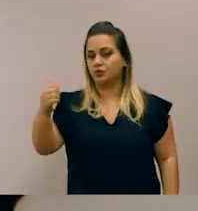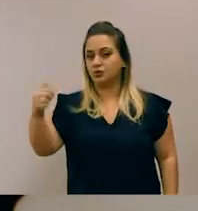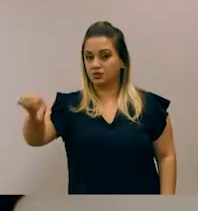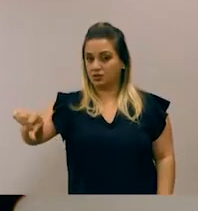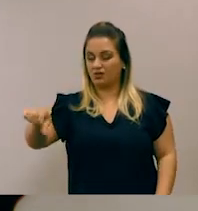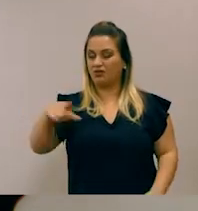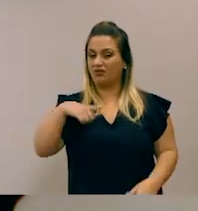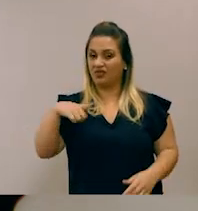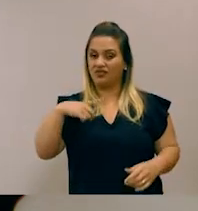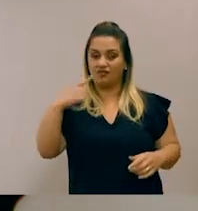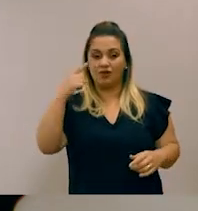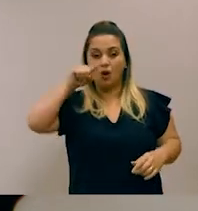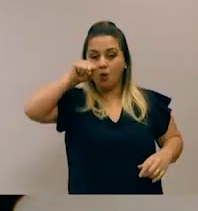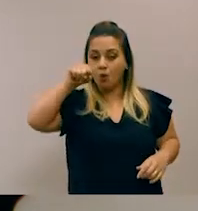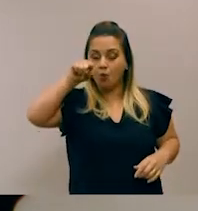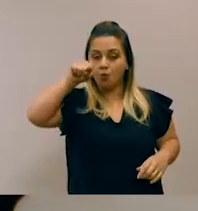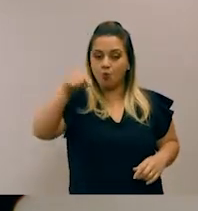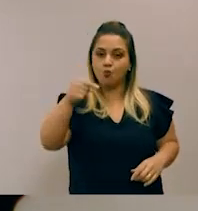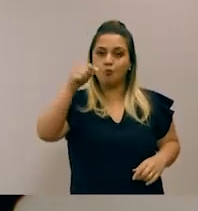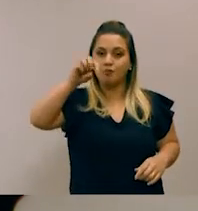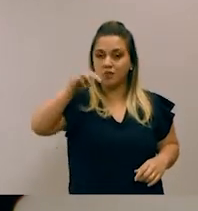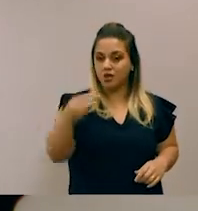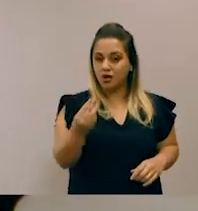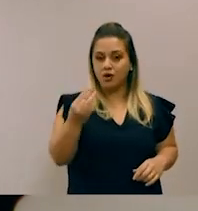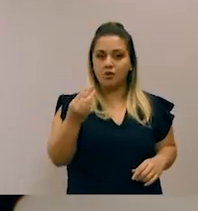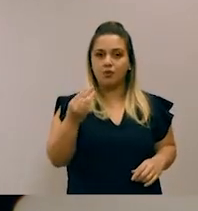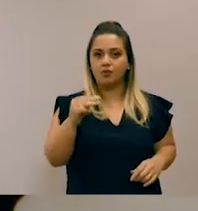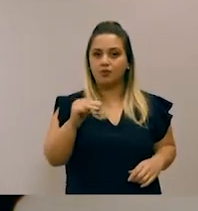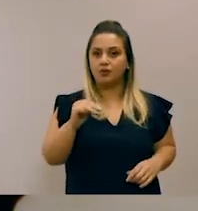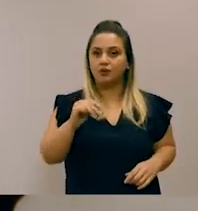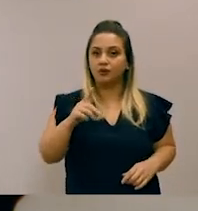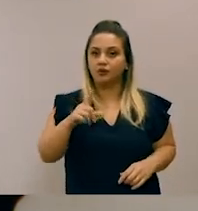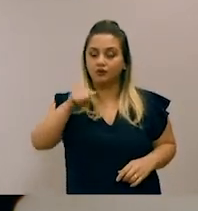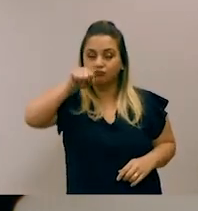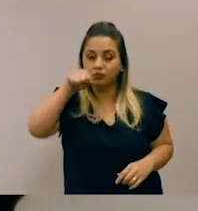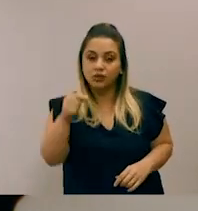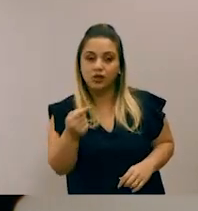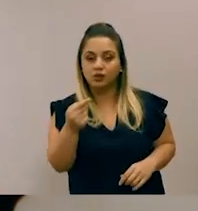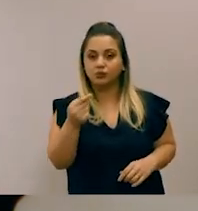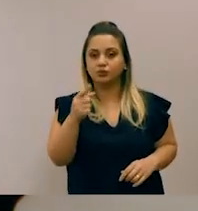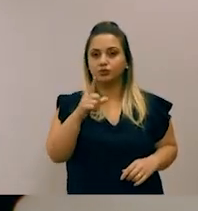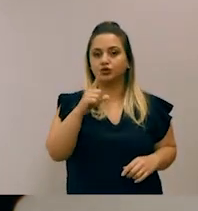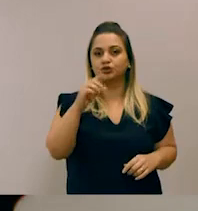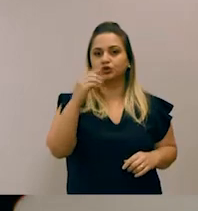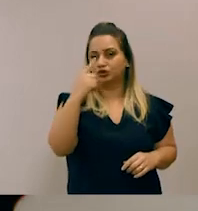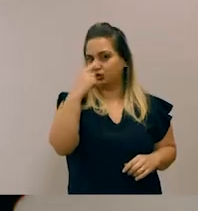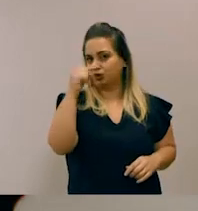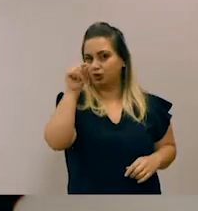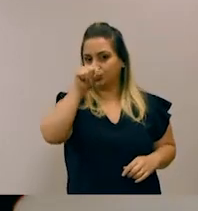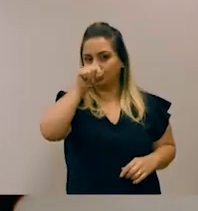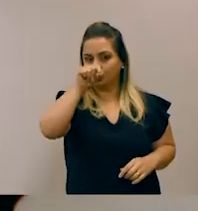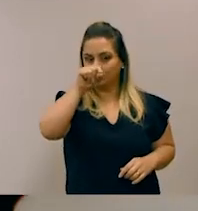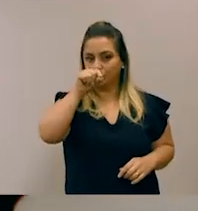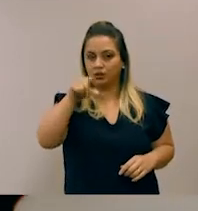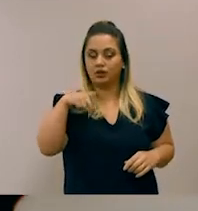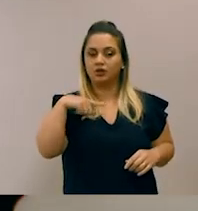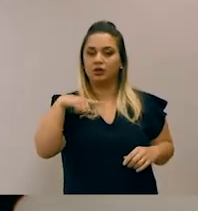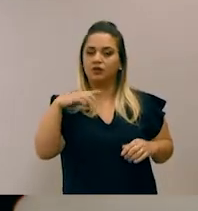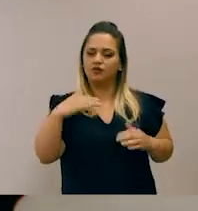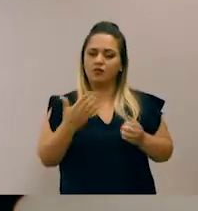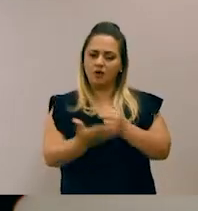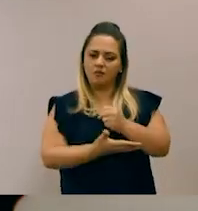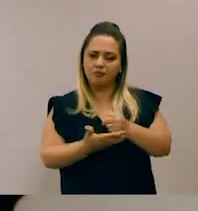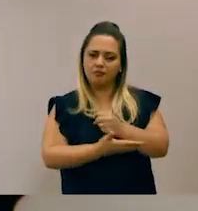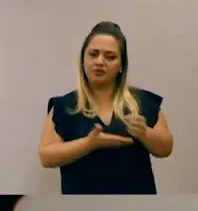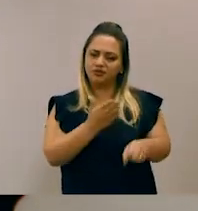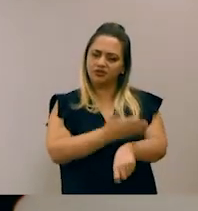it brought about 1 million tweets. We used